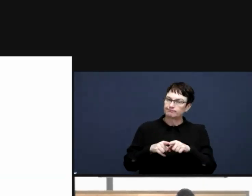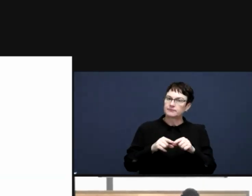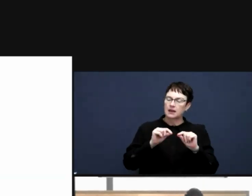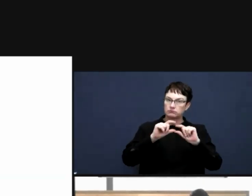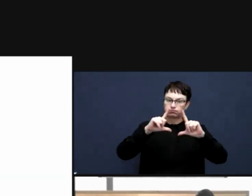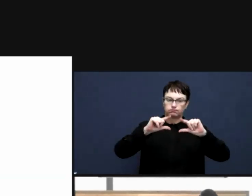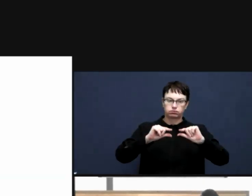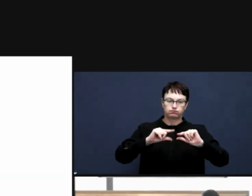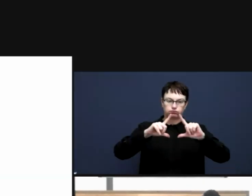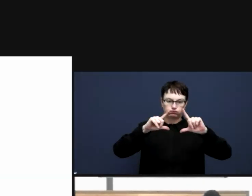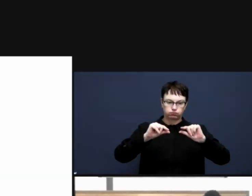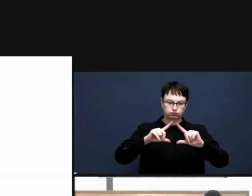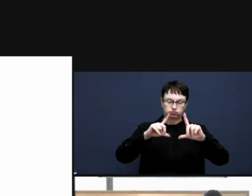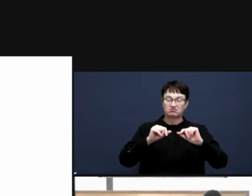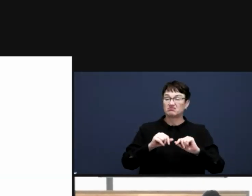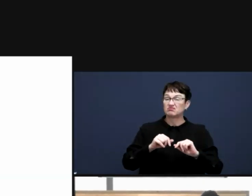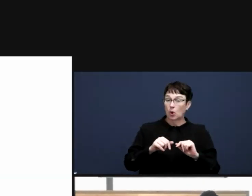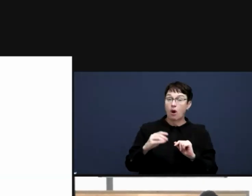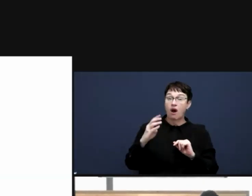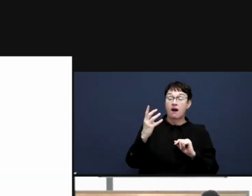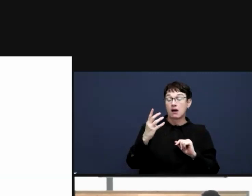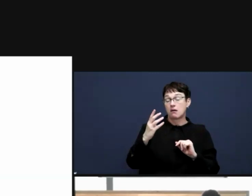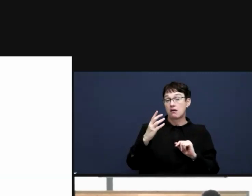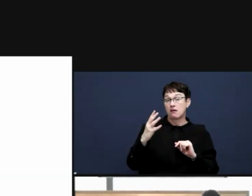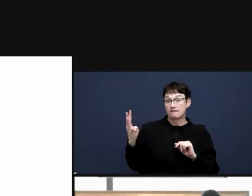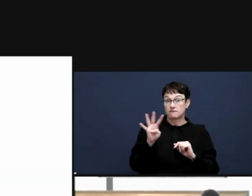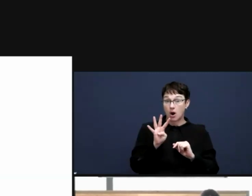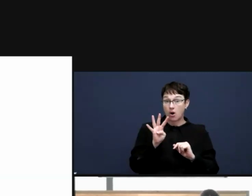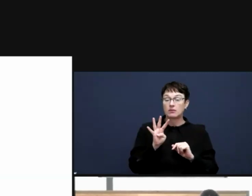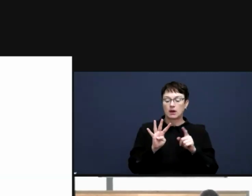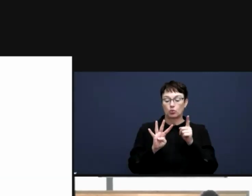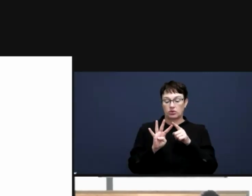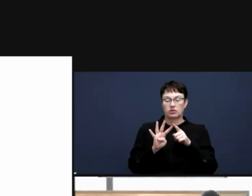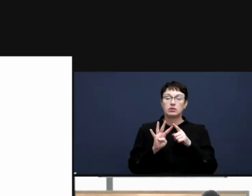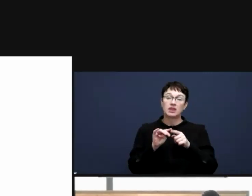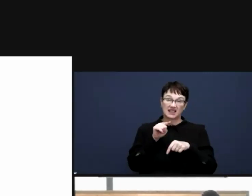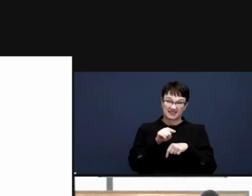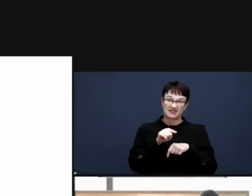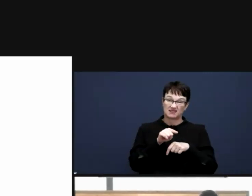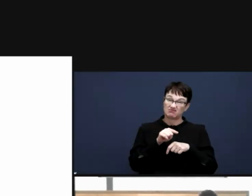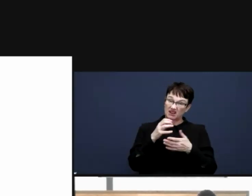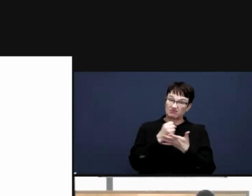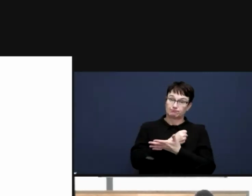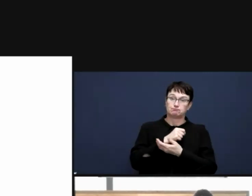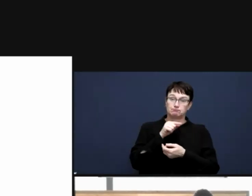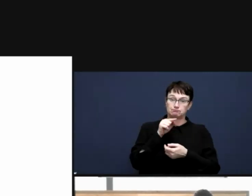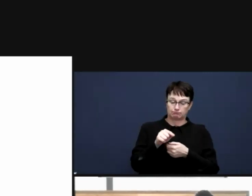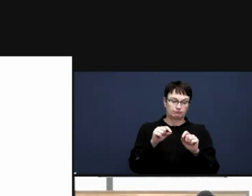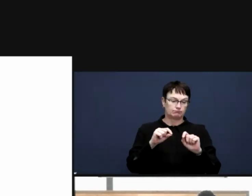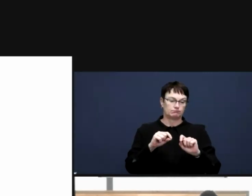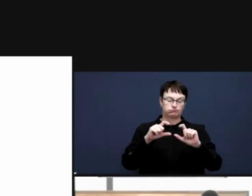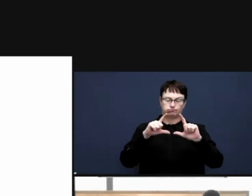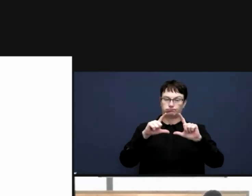also there's also, I heard something about zoom display sizes, about bold text, can make text